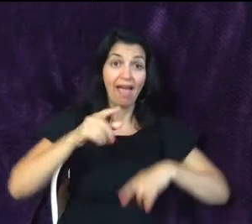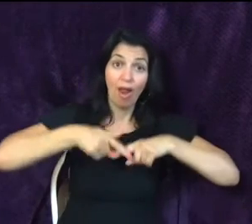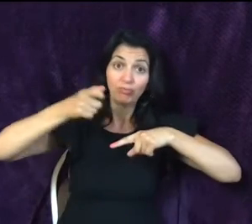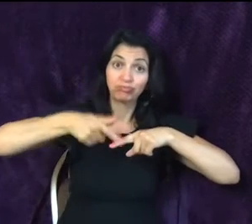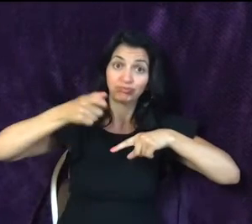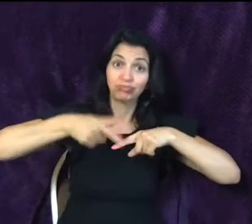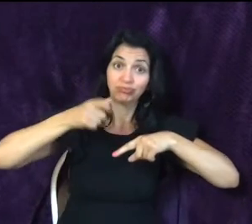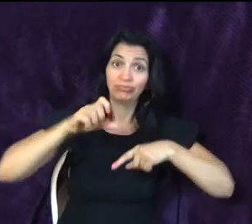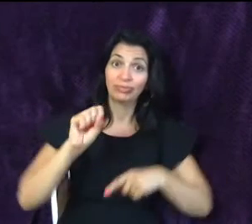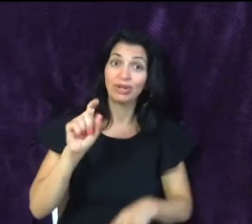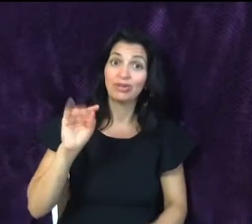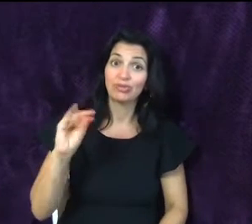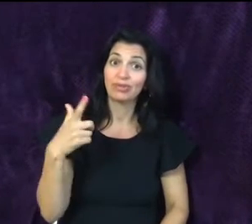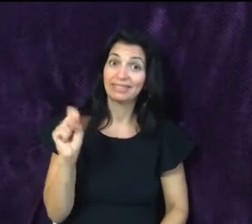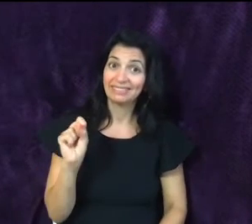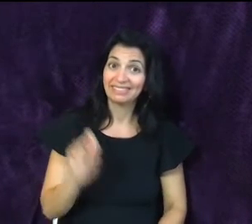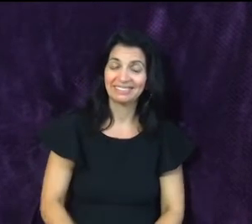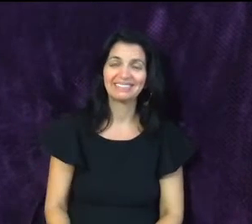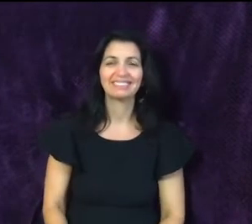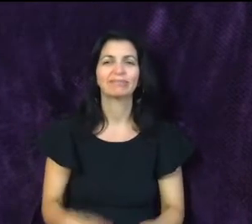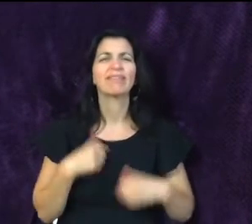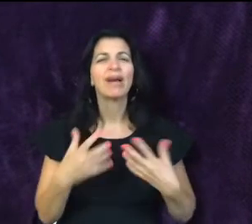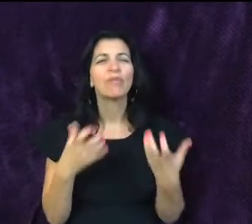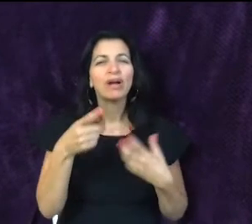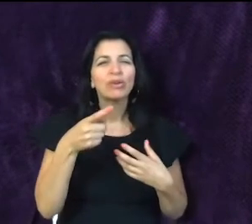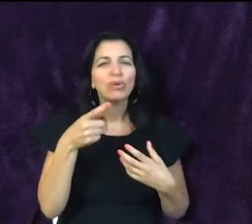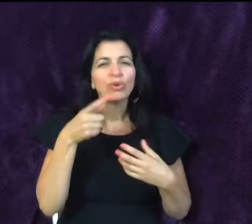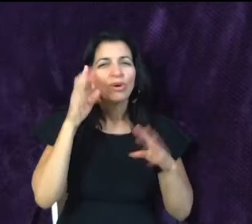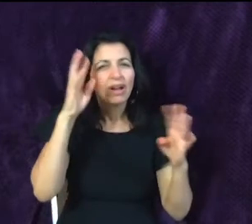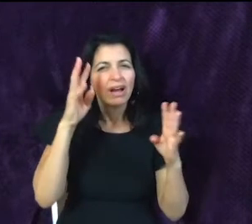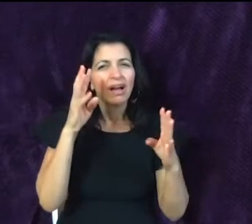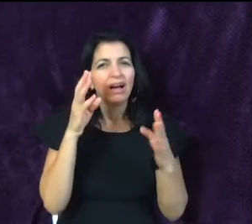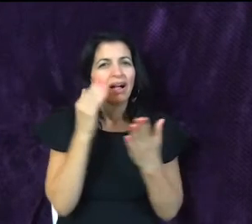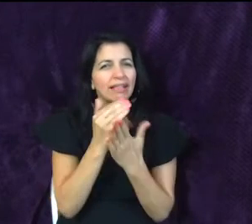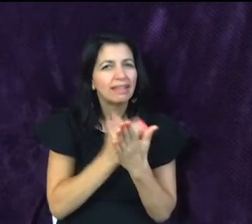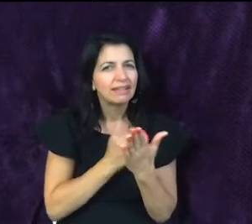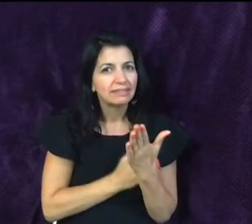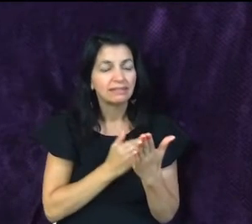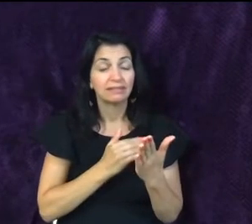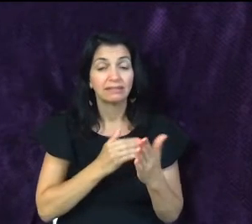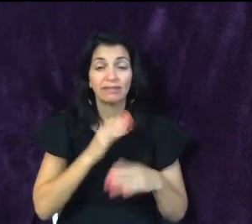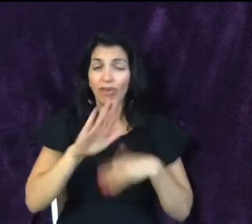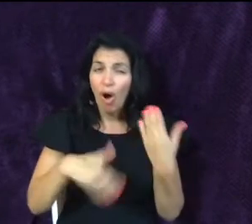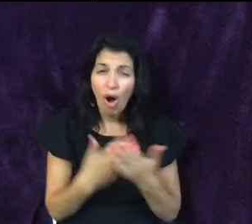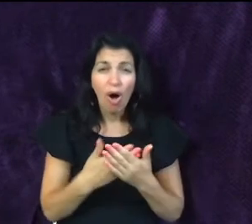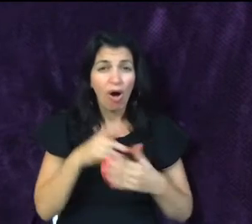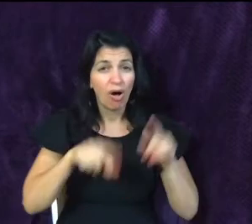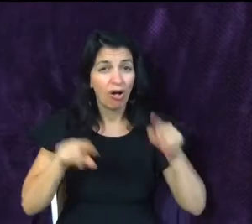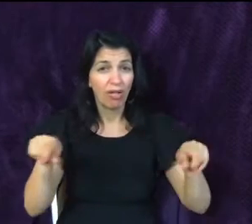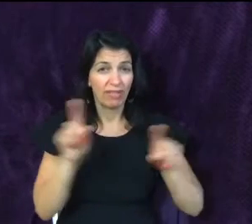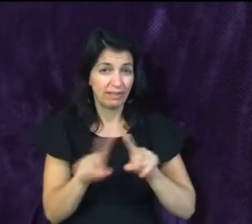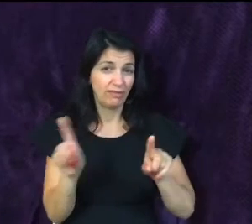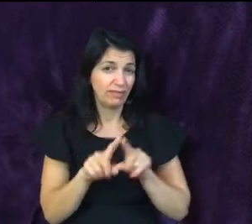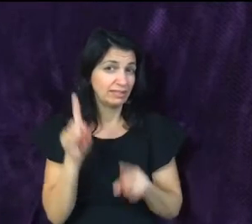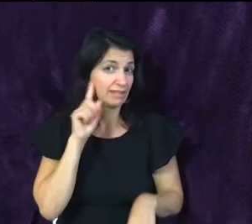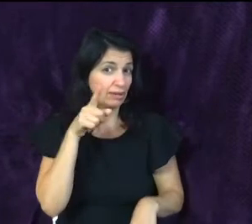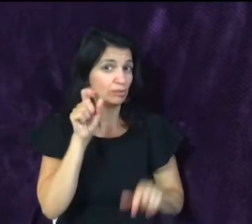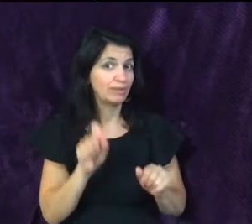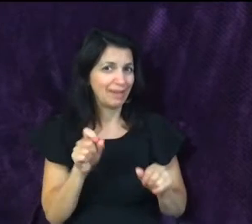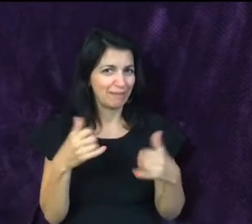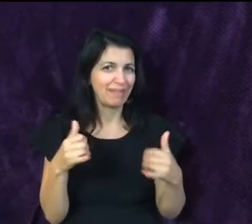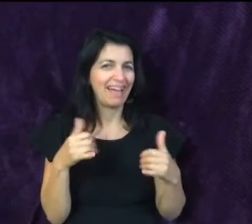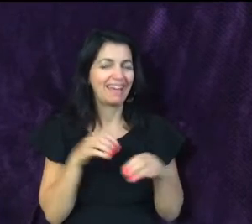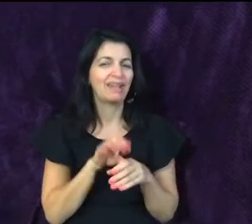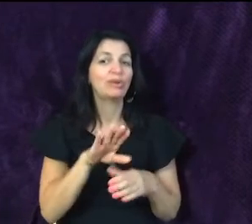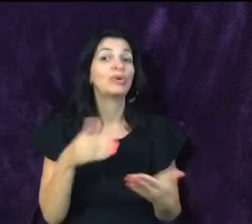Now I want you to make a list of all the sounds that you can play in your new DIY band. So I'm going to put them